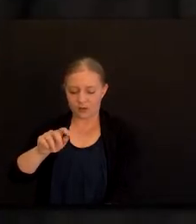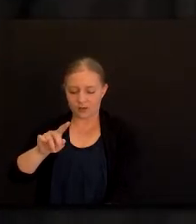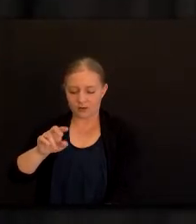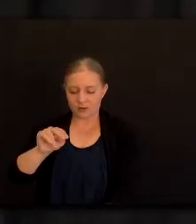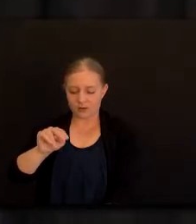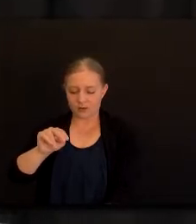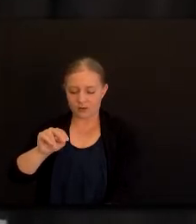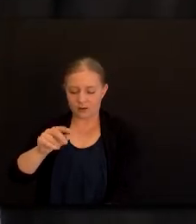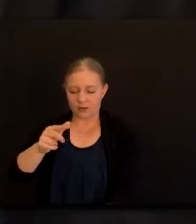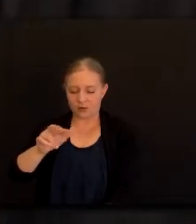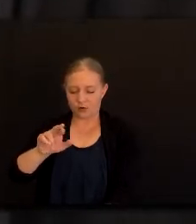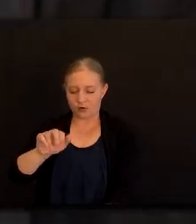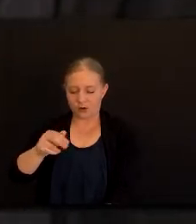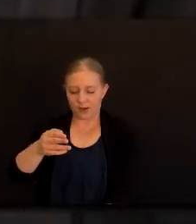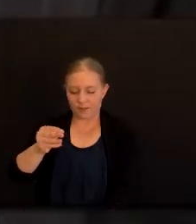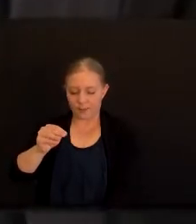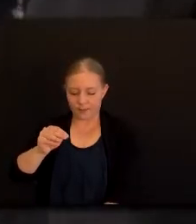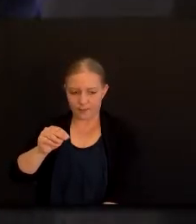Addison Catherine Graham.